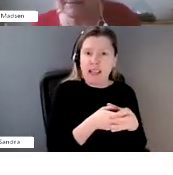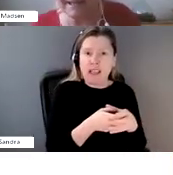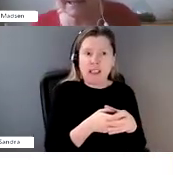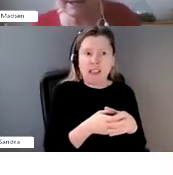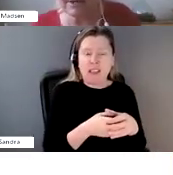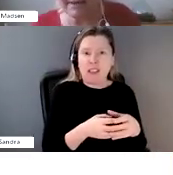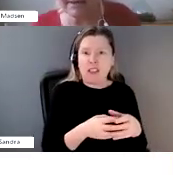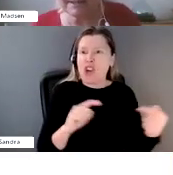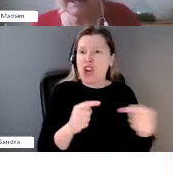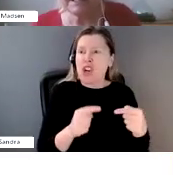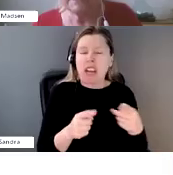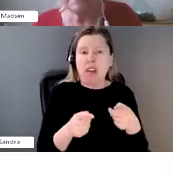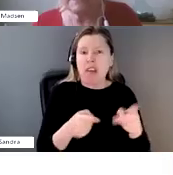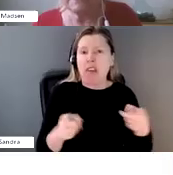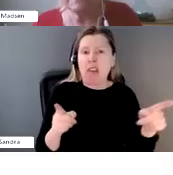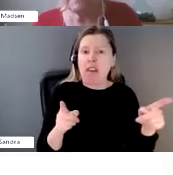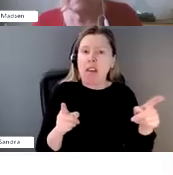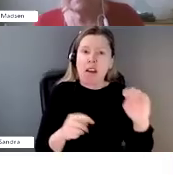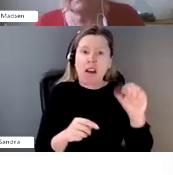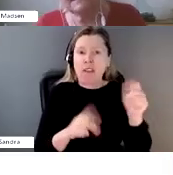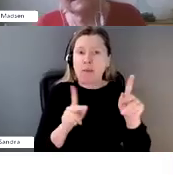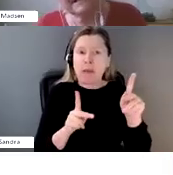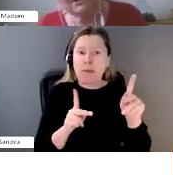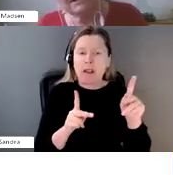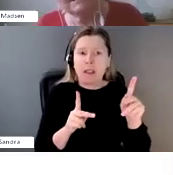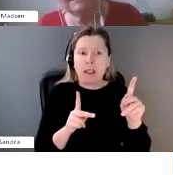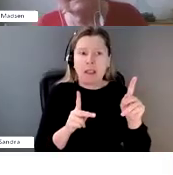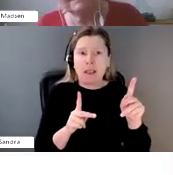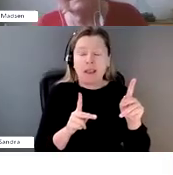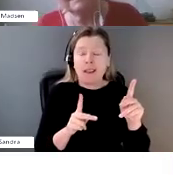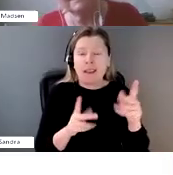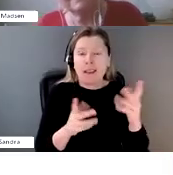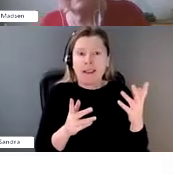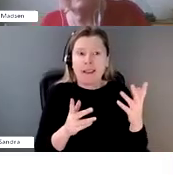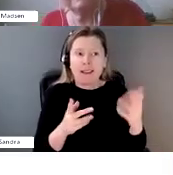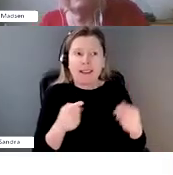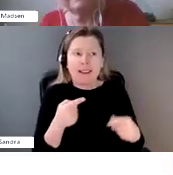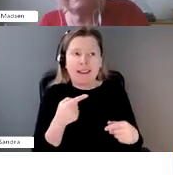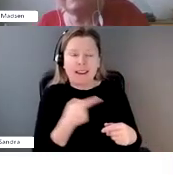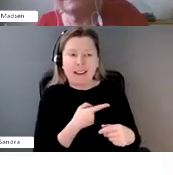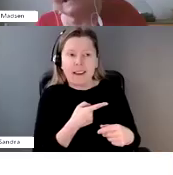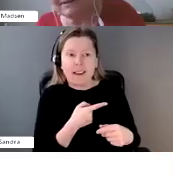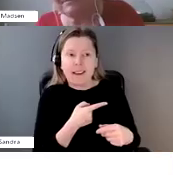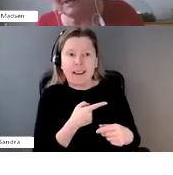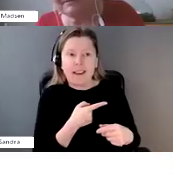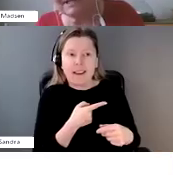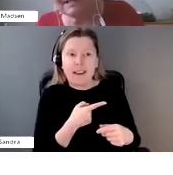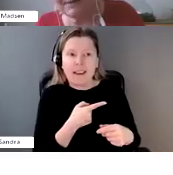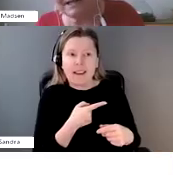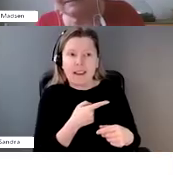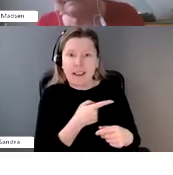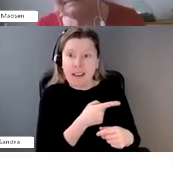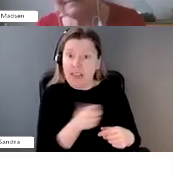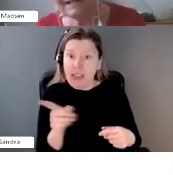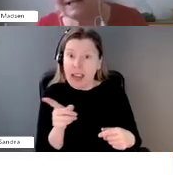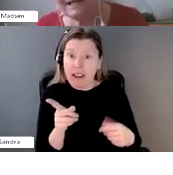speaking badly about others, that it's called to the attention that these other people have rights as